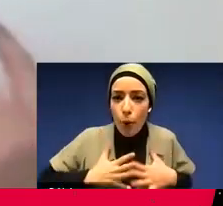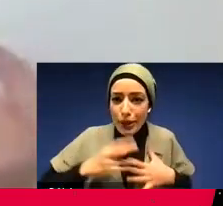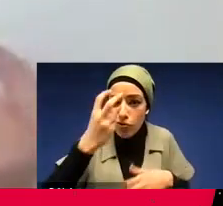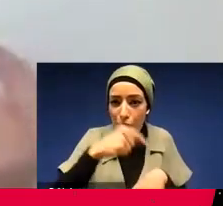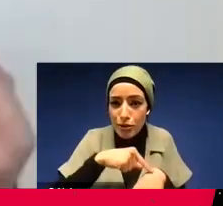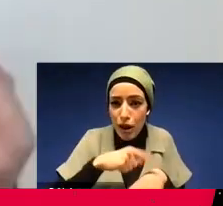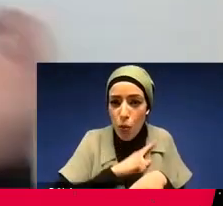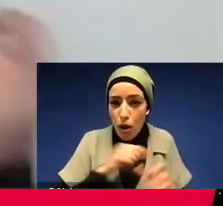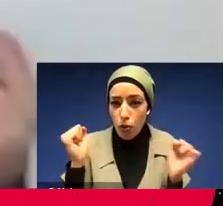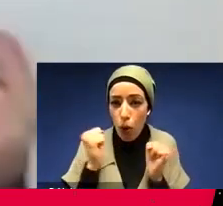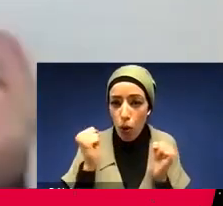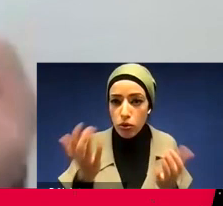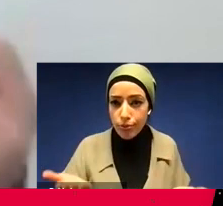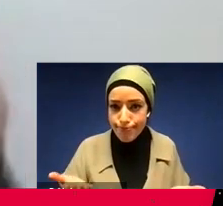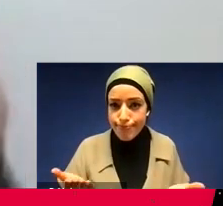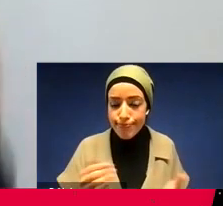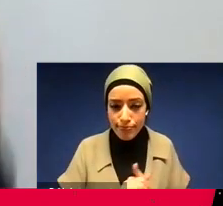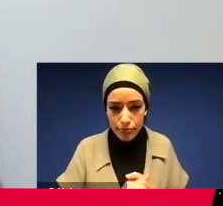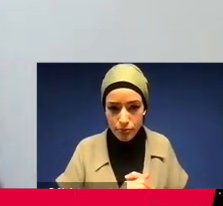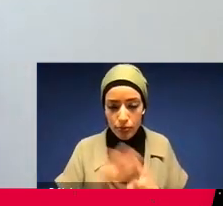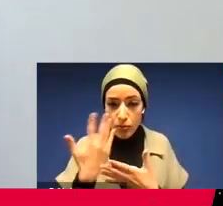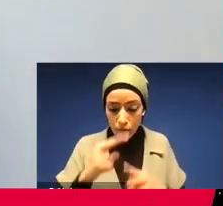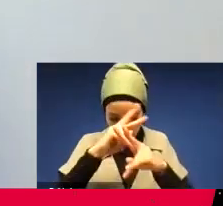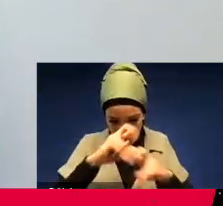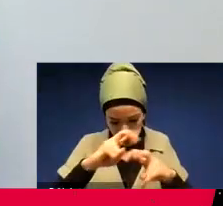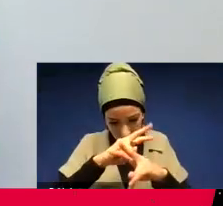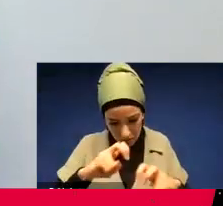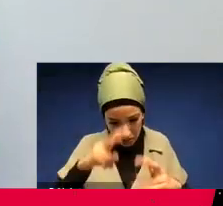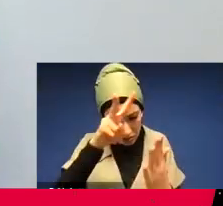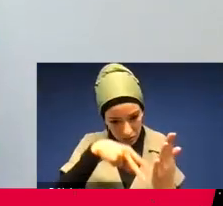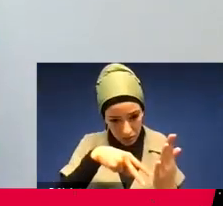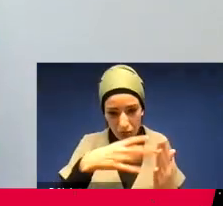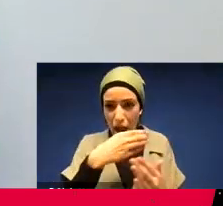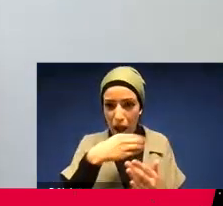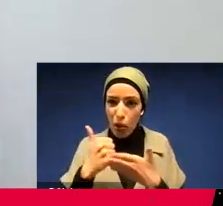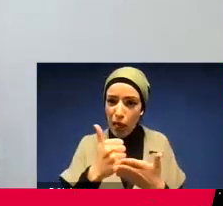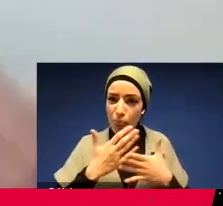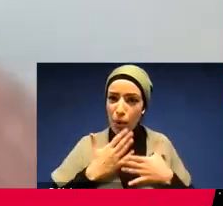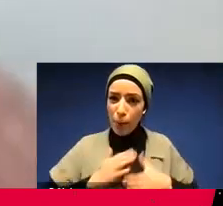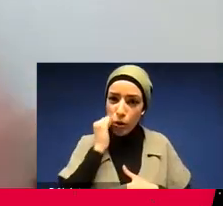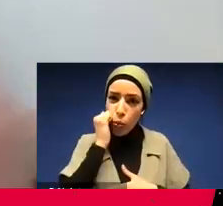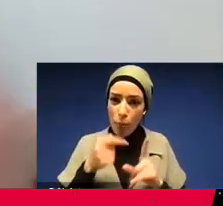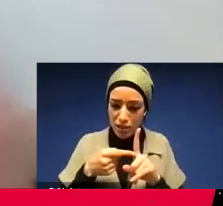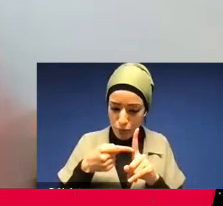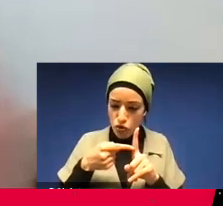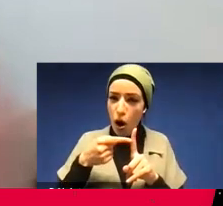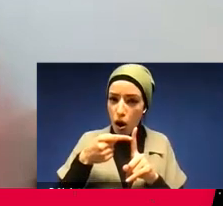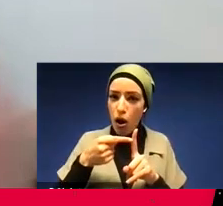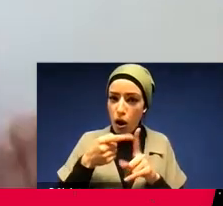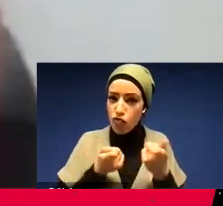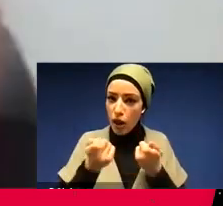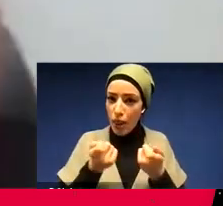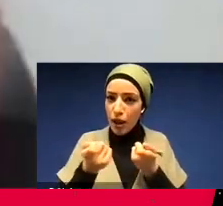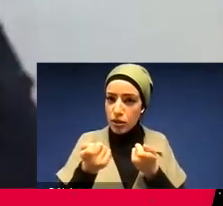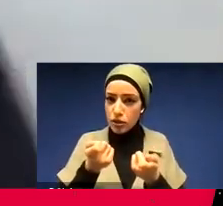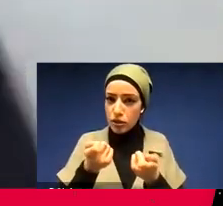I read this somewhere that there are studies where, you know, the alcohol helps actually keep your bodies warm. So it's this understanding also